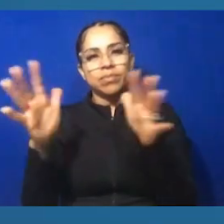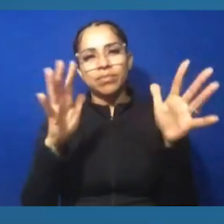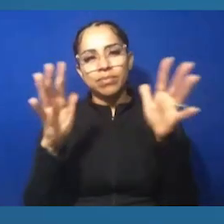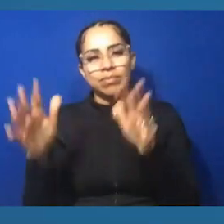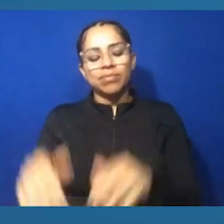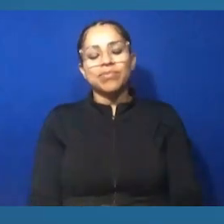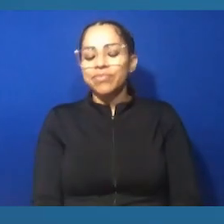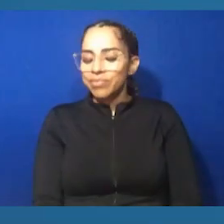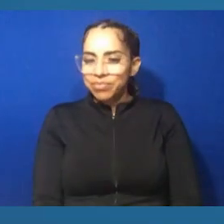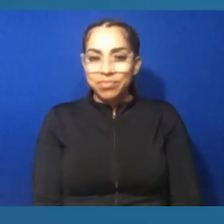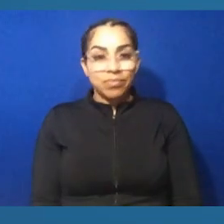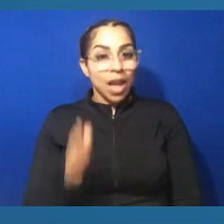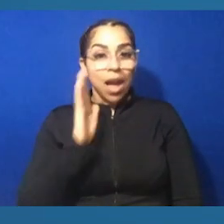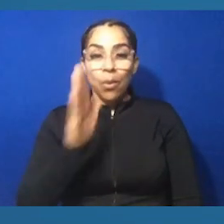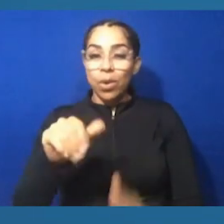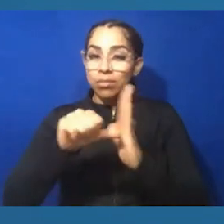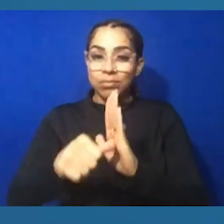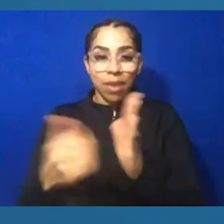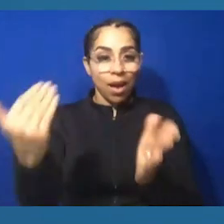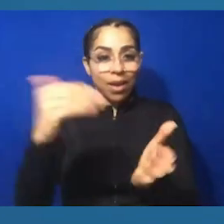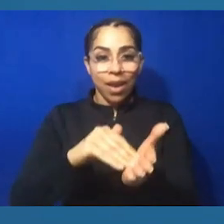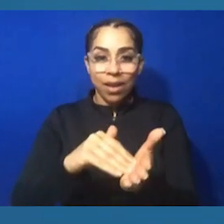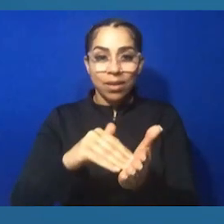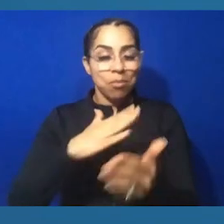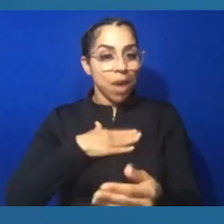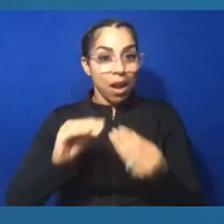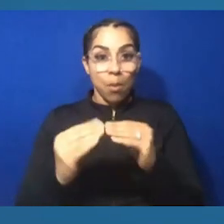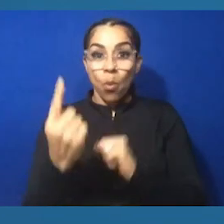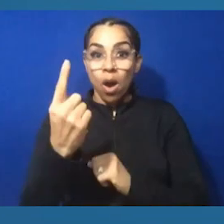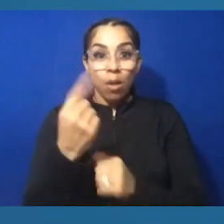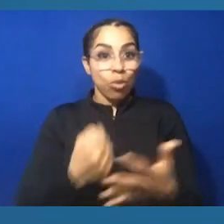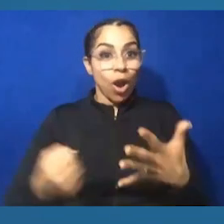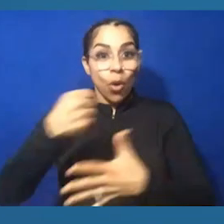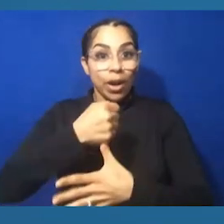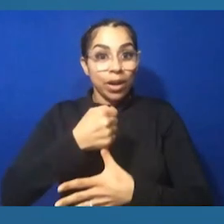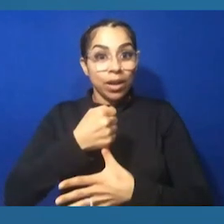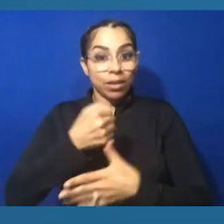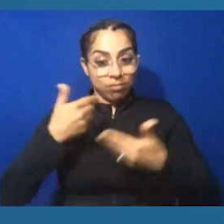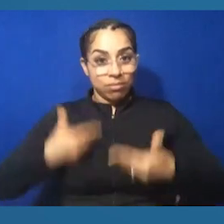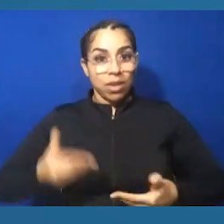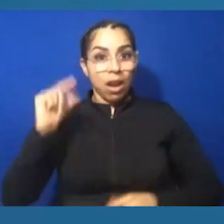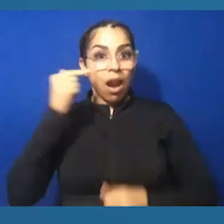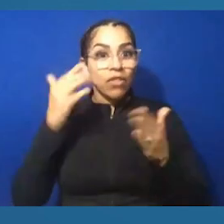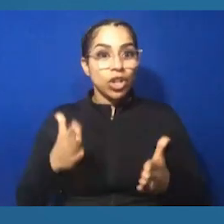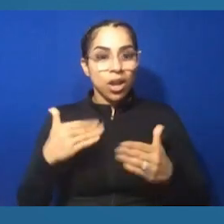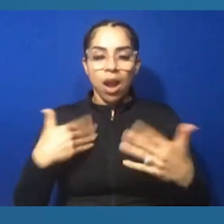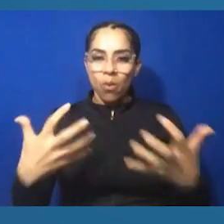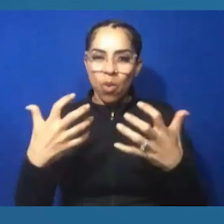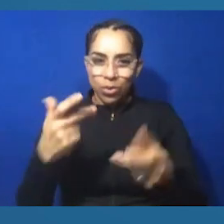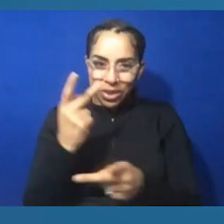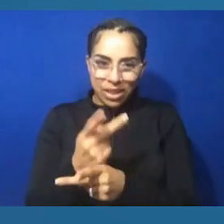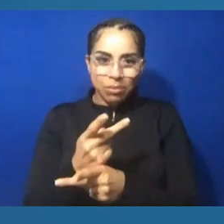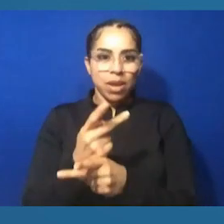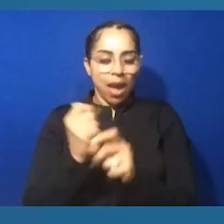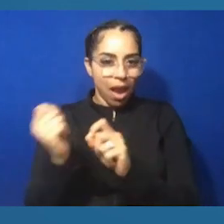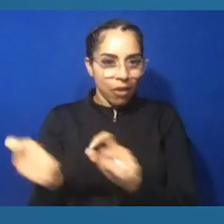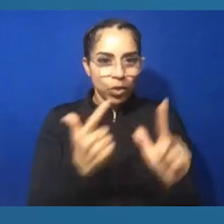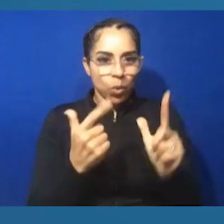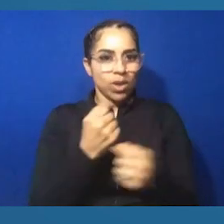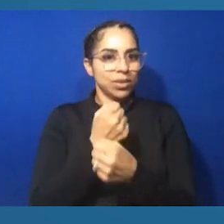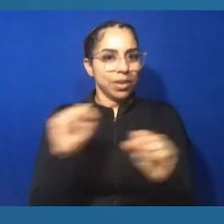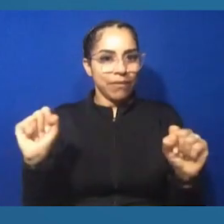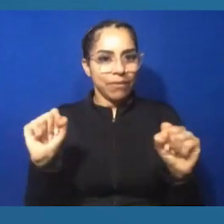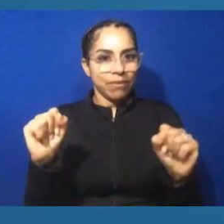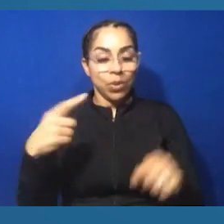I'll say it again. My number one priority as your governor is to keep everyone safe. We fixed